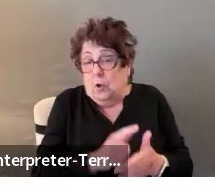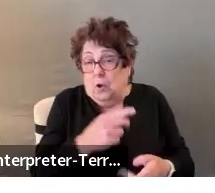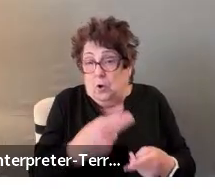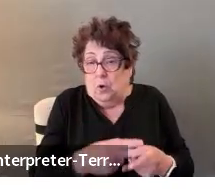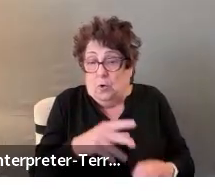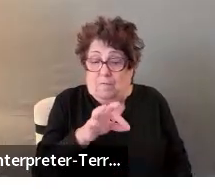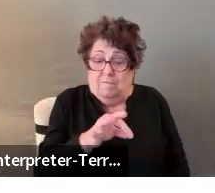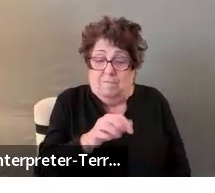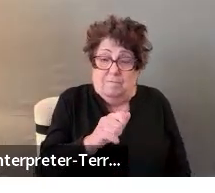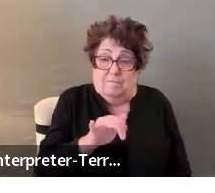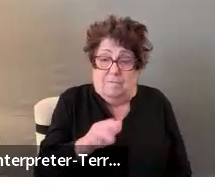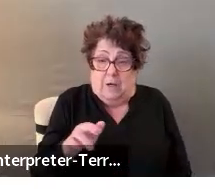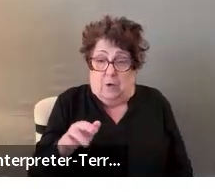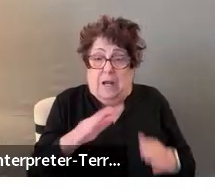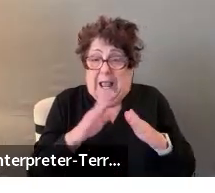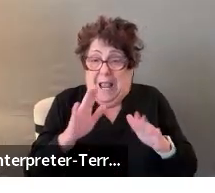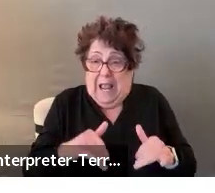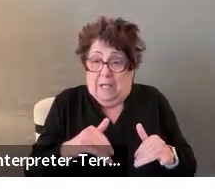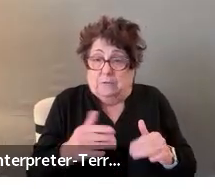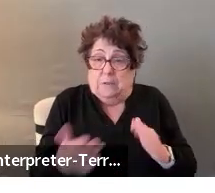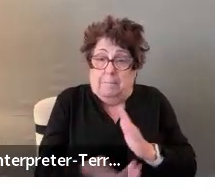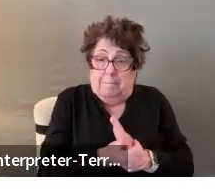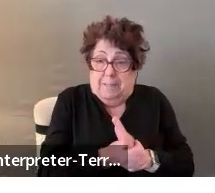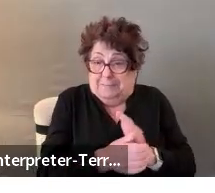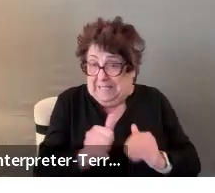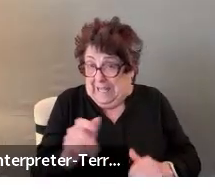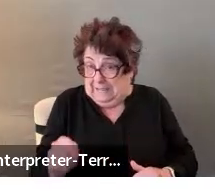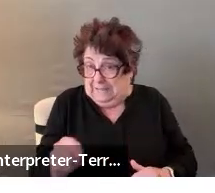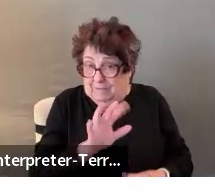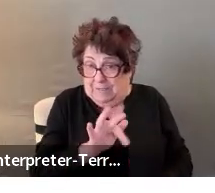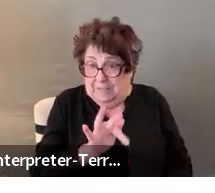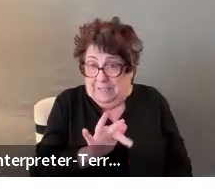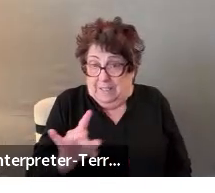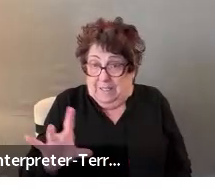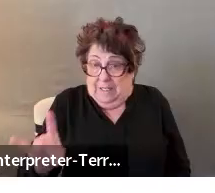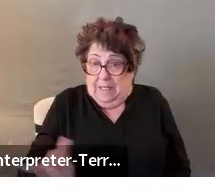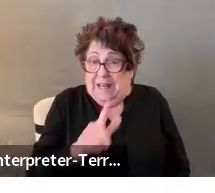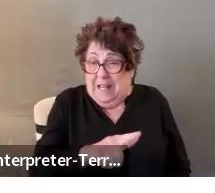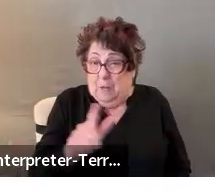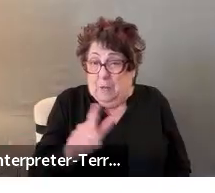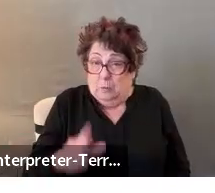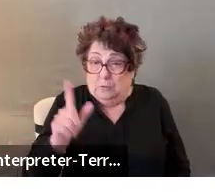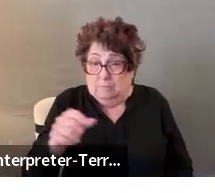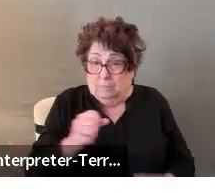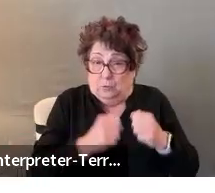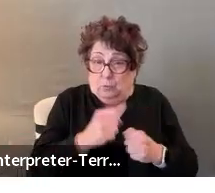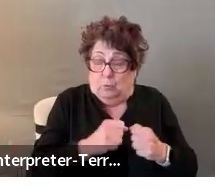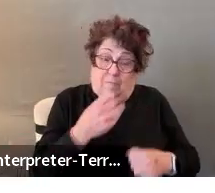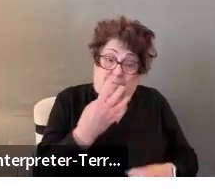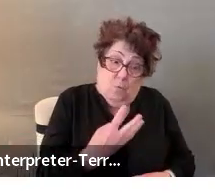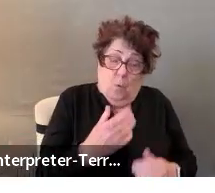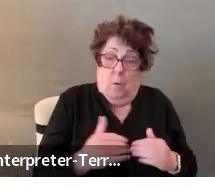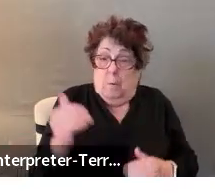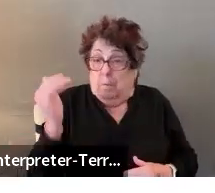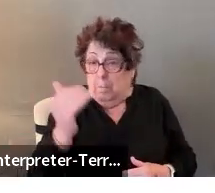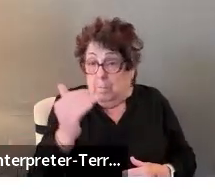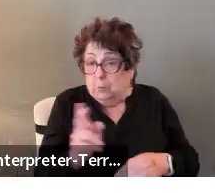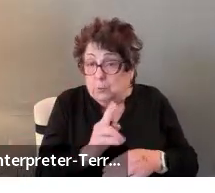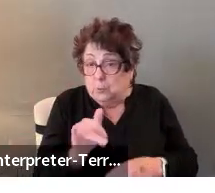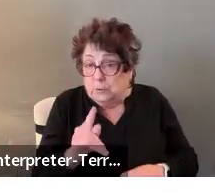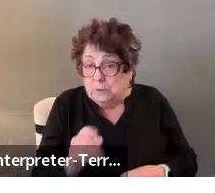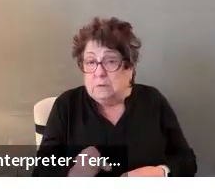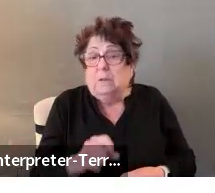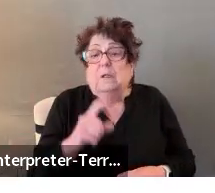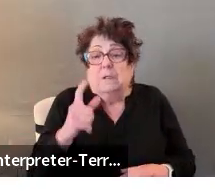of structures with 4 or more units must allow tenants with a disability to make reasonable modifications to